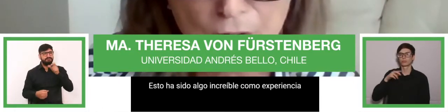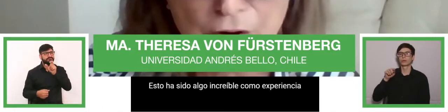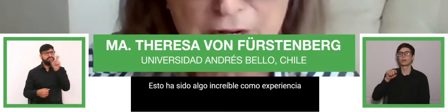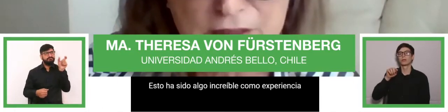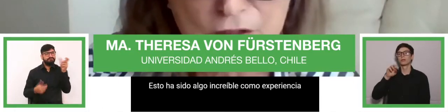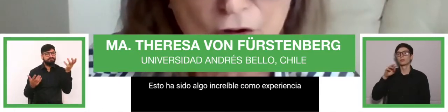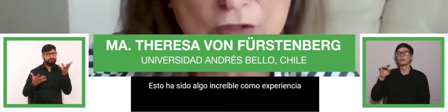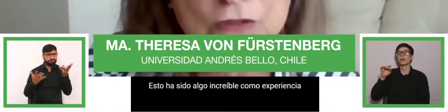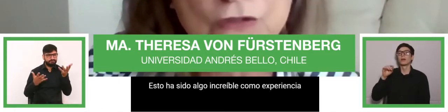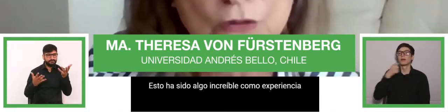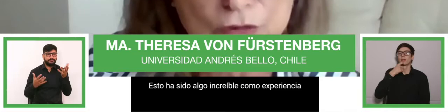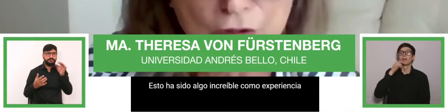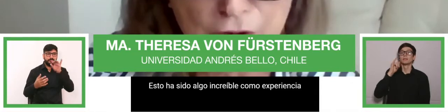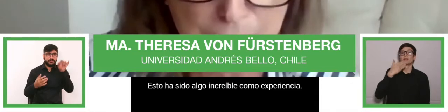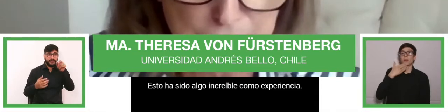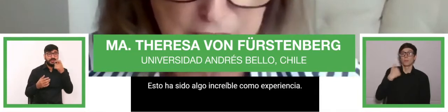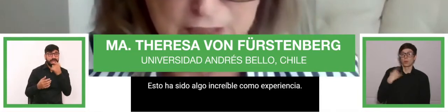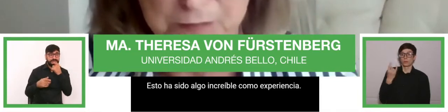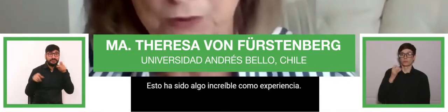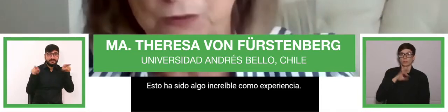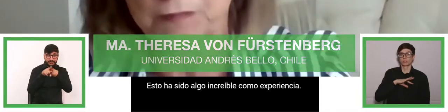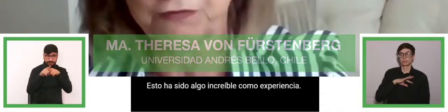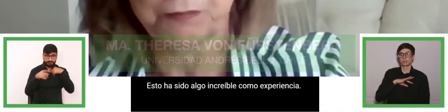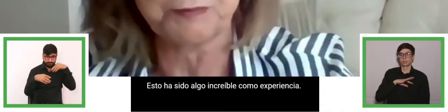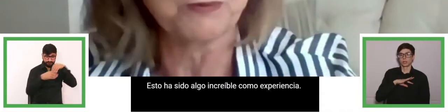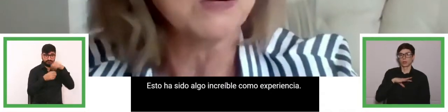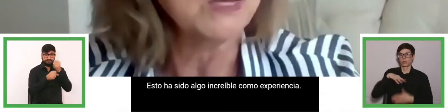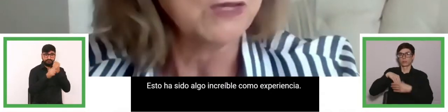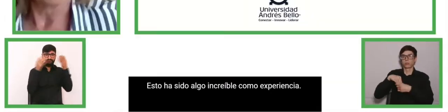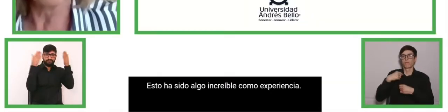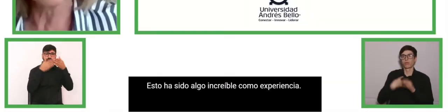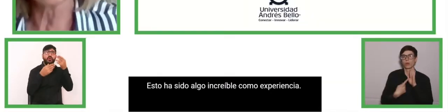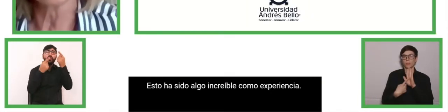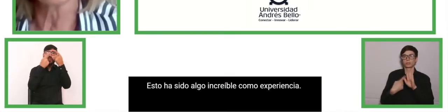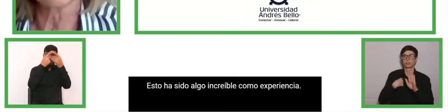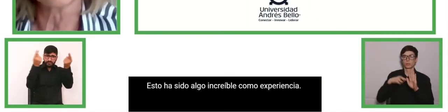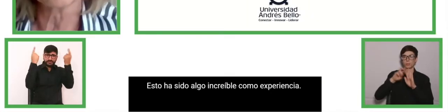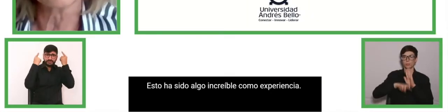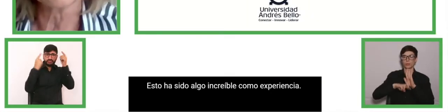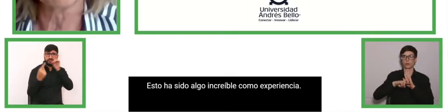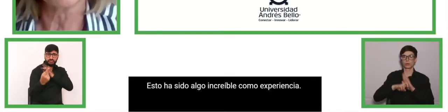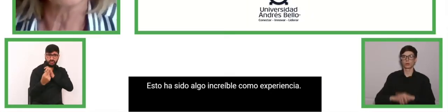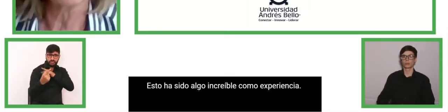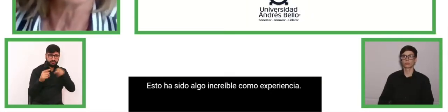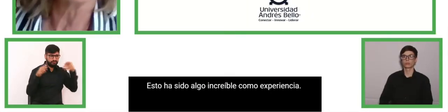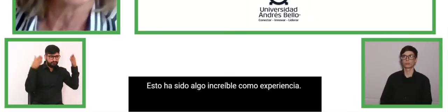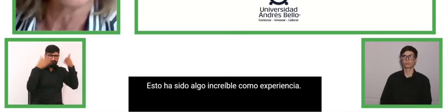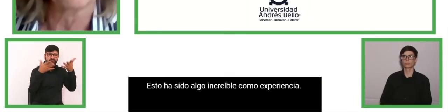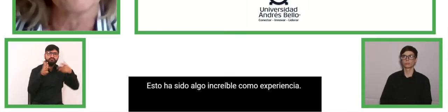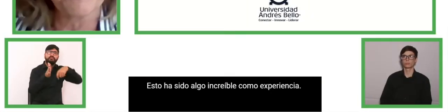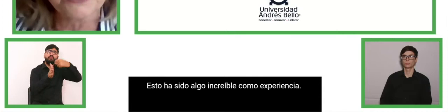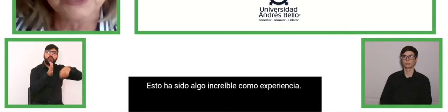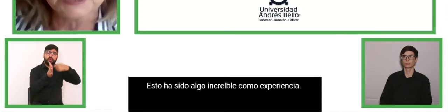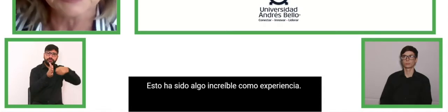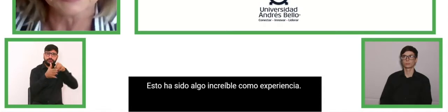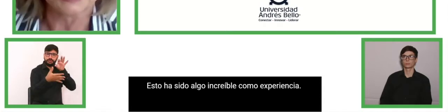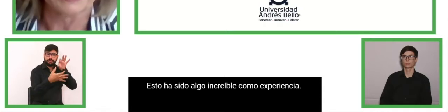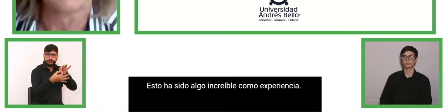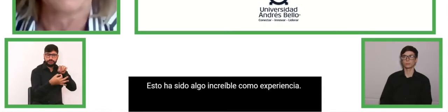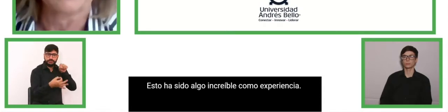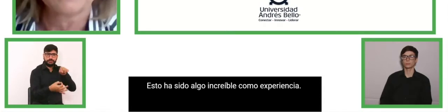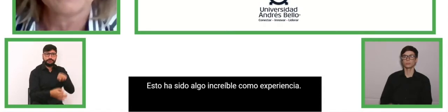our project called Social Labor Training Program for People with Intellectual Disabilities in a